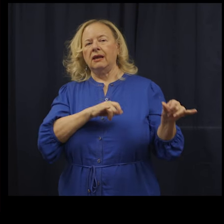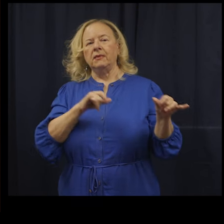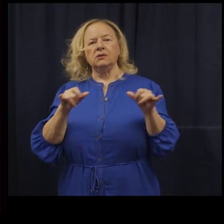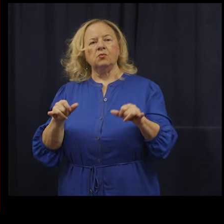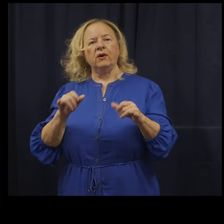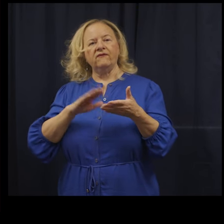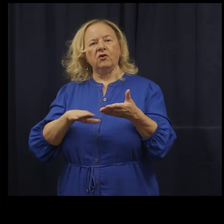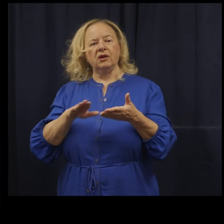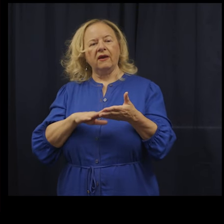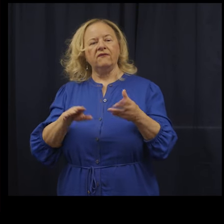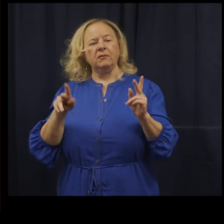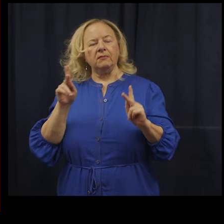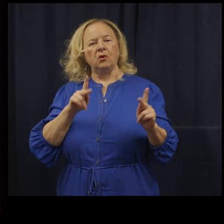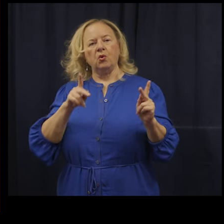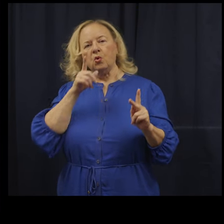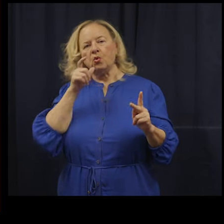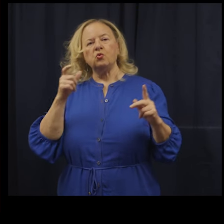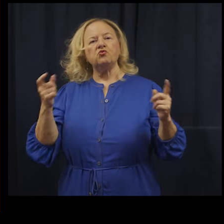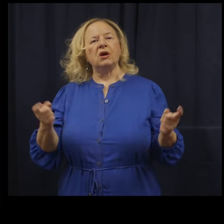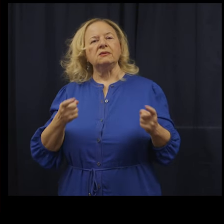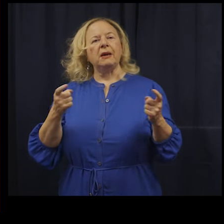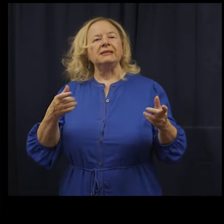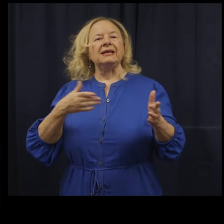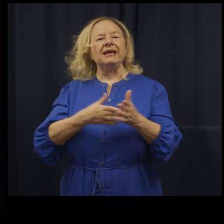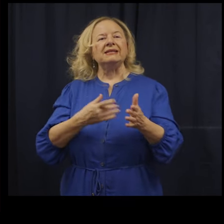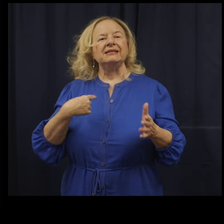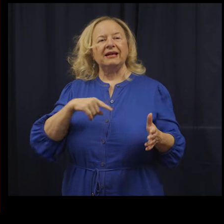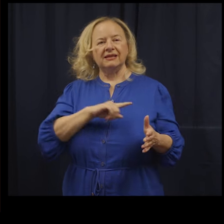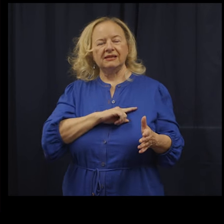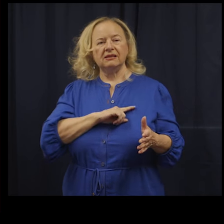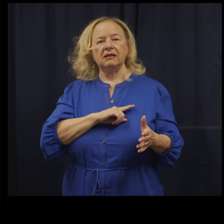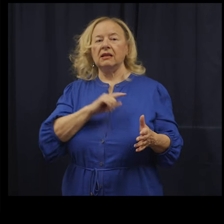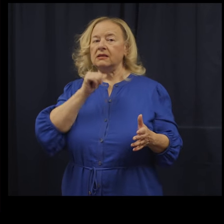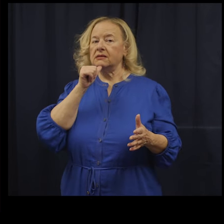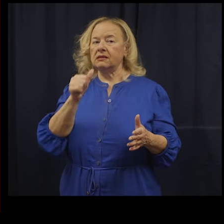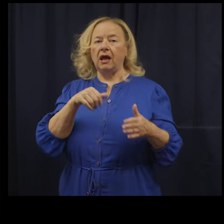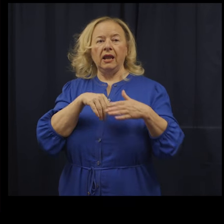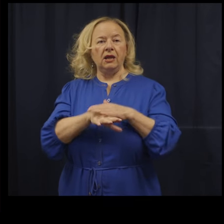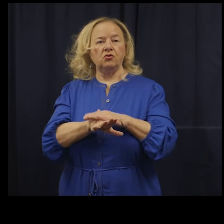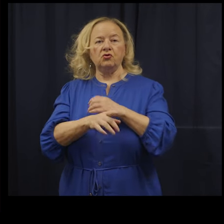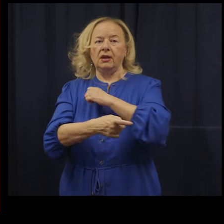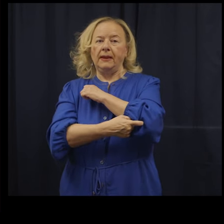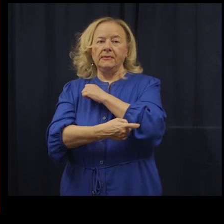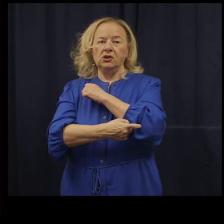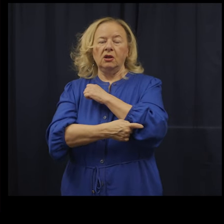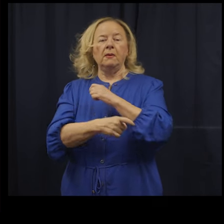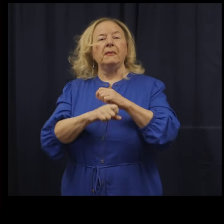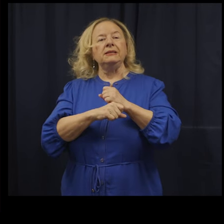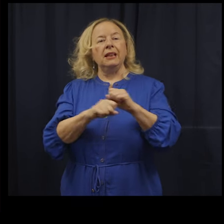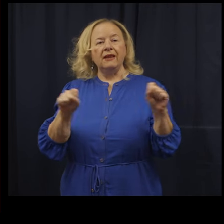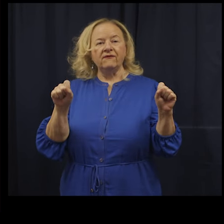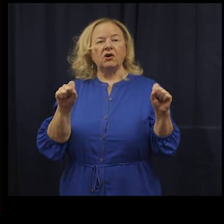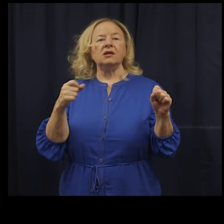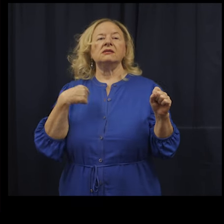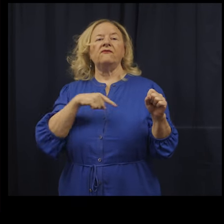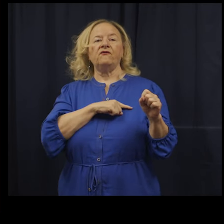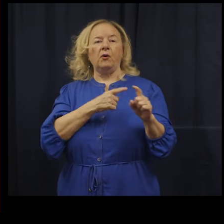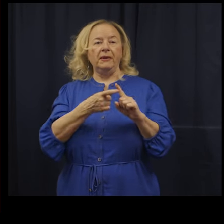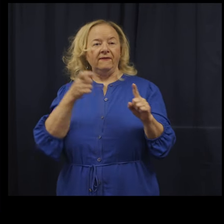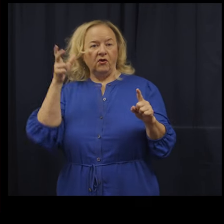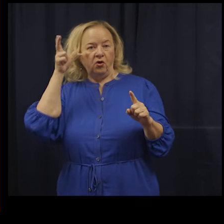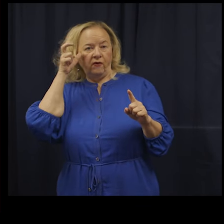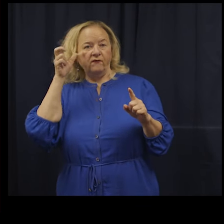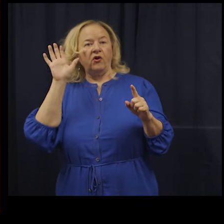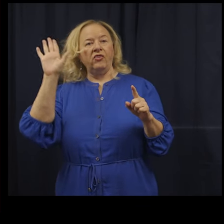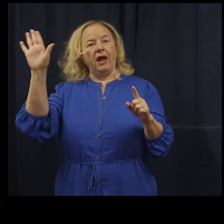we forgive those who trespass against us. Let us not enter into temptation, but deliver us from